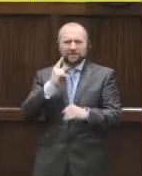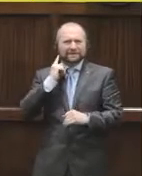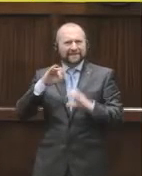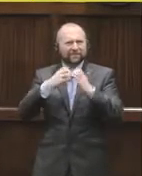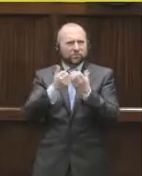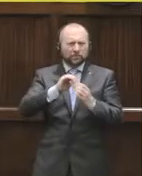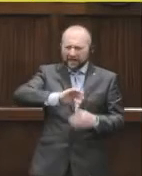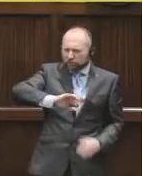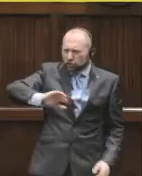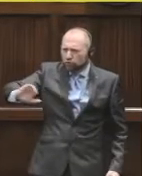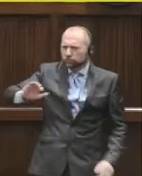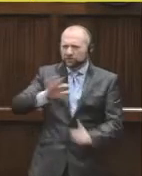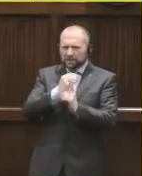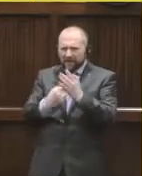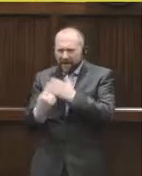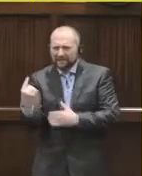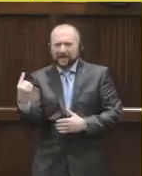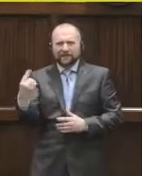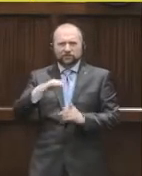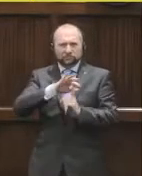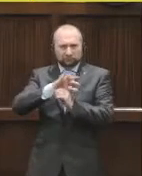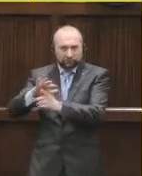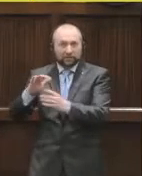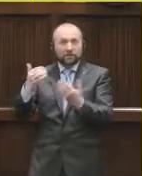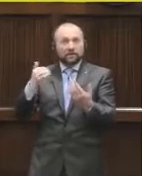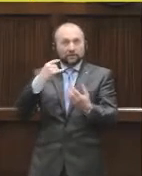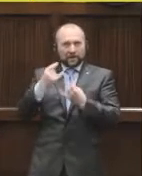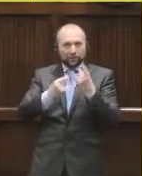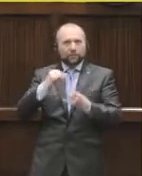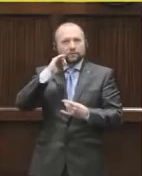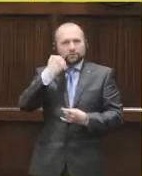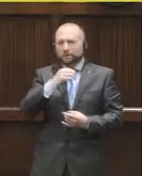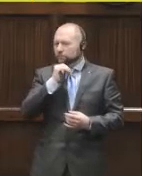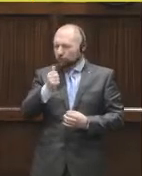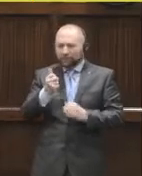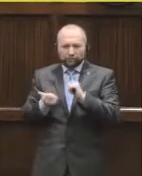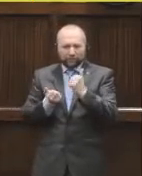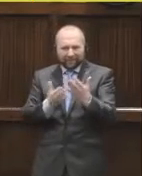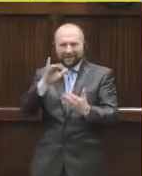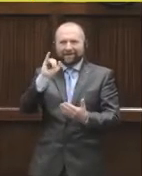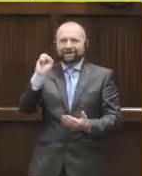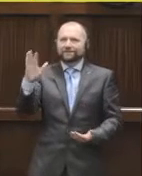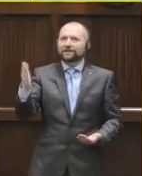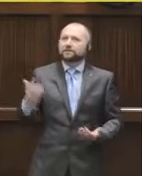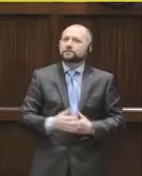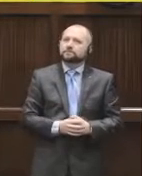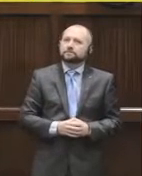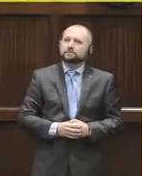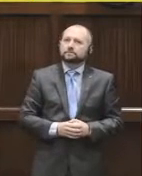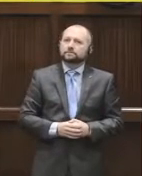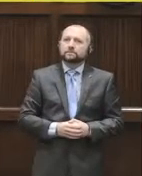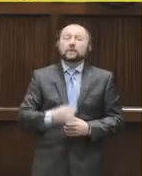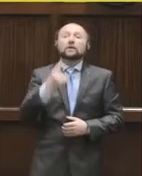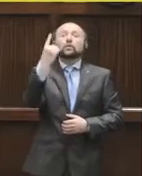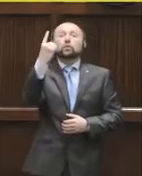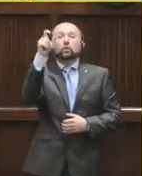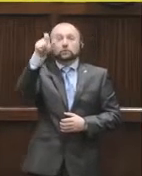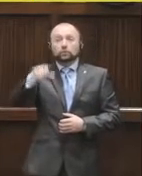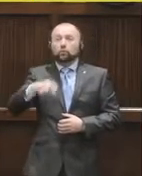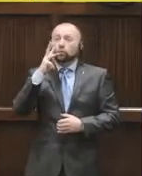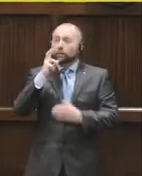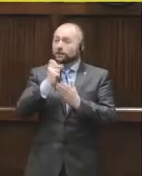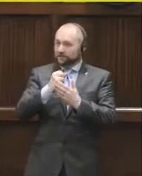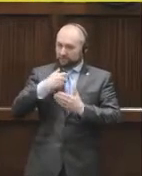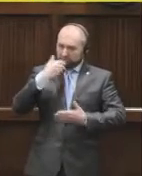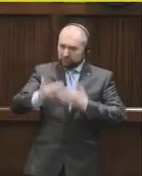exclusion and isolation through the lack of sign language provision. One witness described